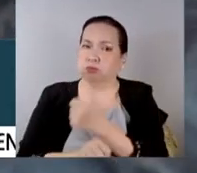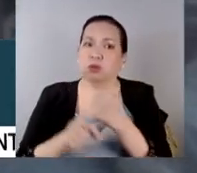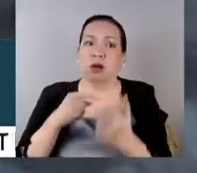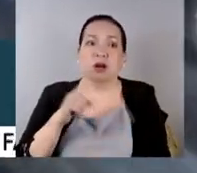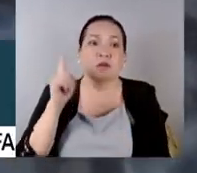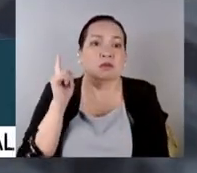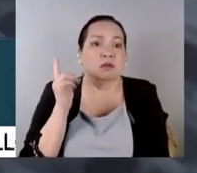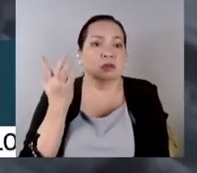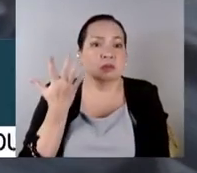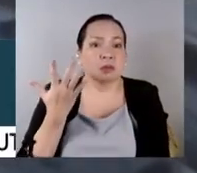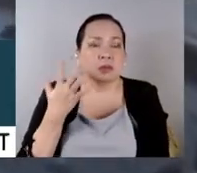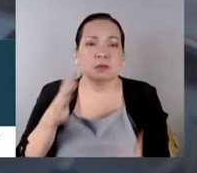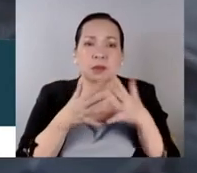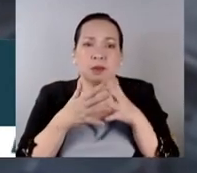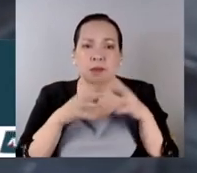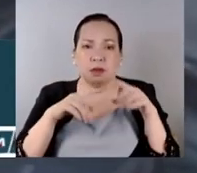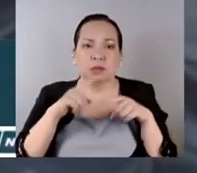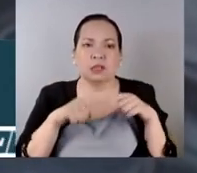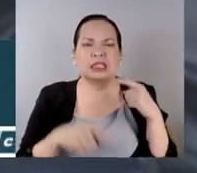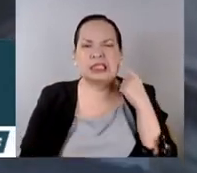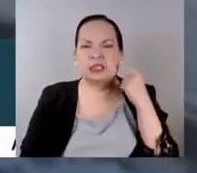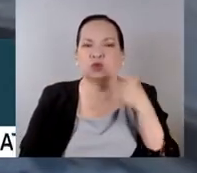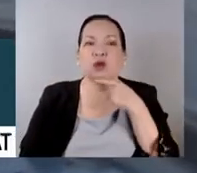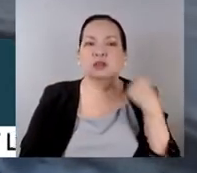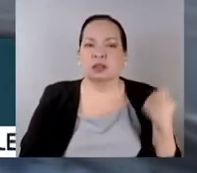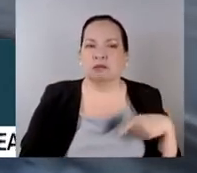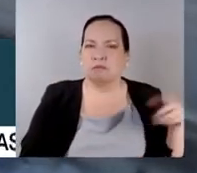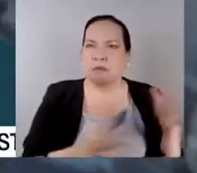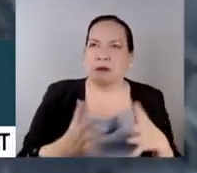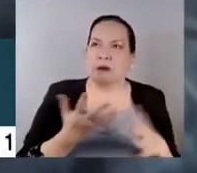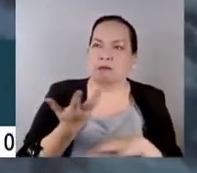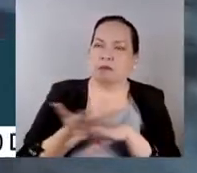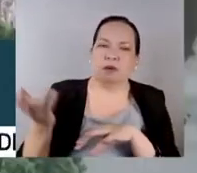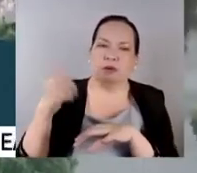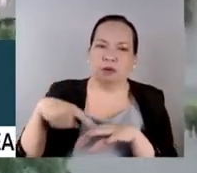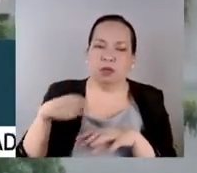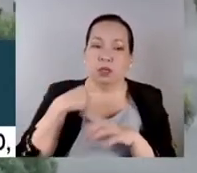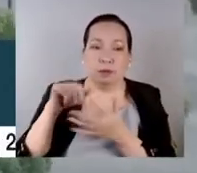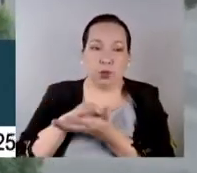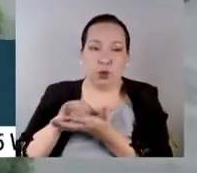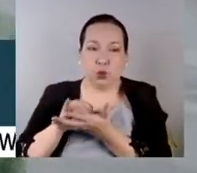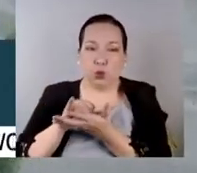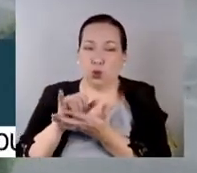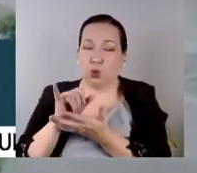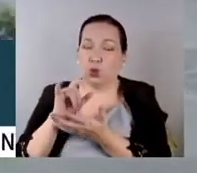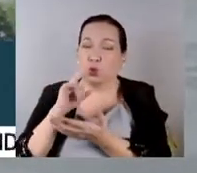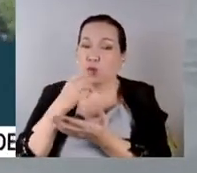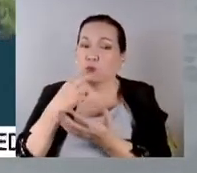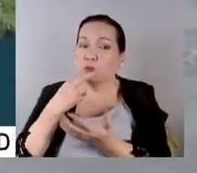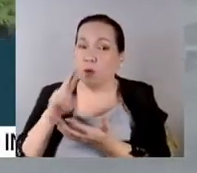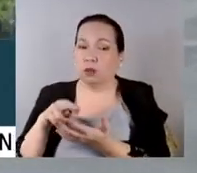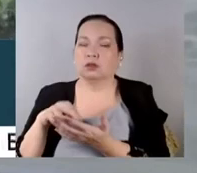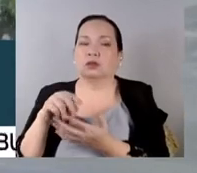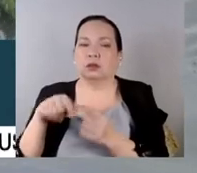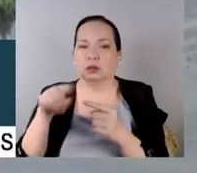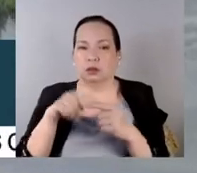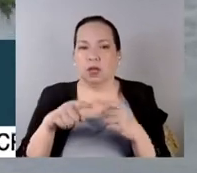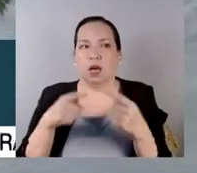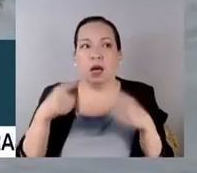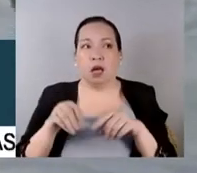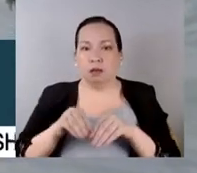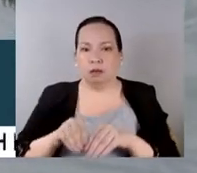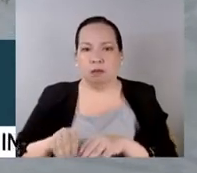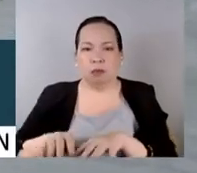say likely was an act of Russian sabotage, according to the New York Times. Flooding on both sides of the disputed dam